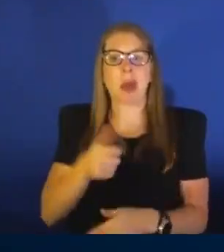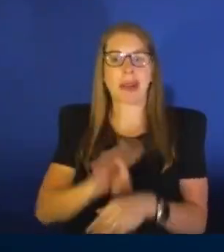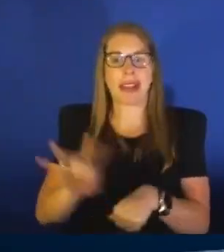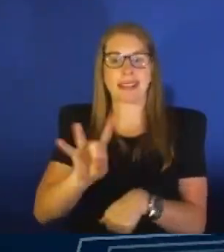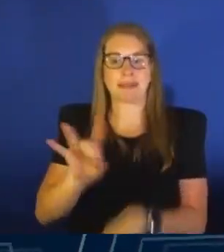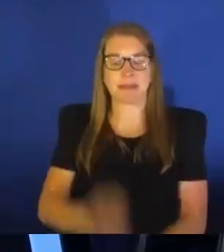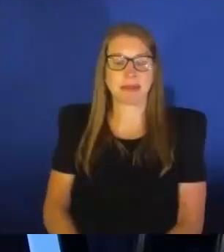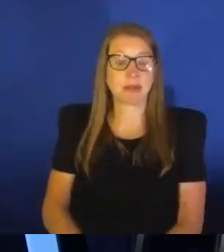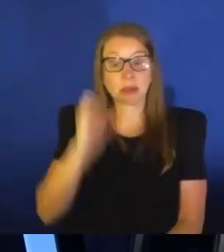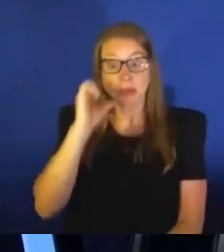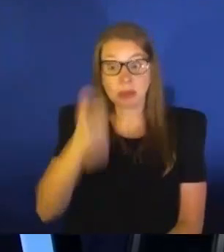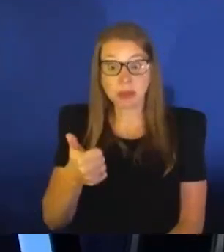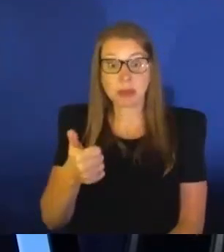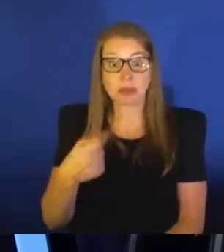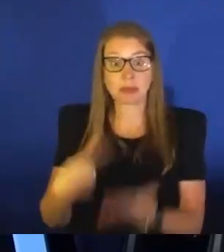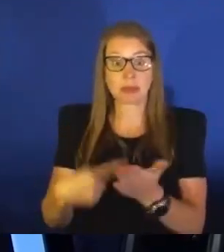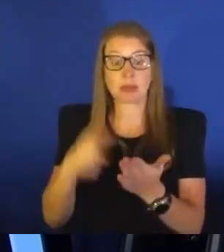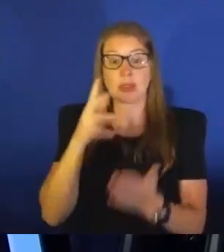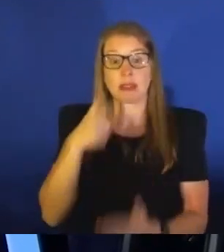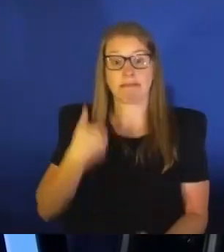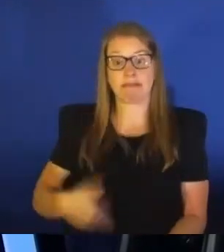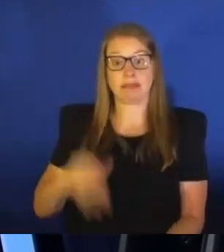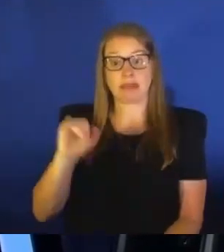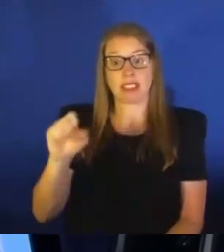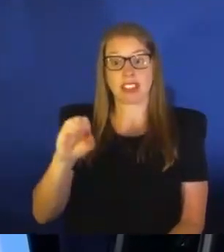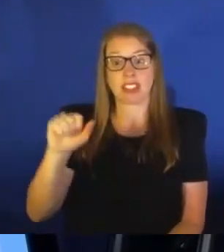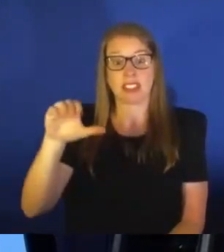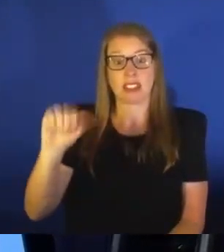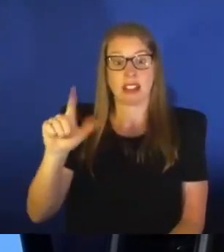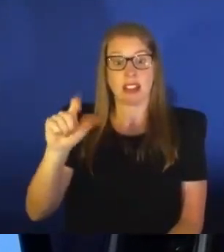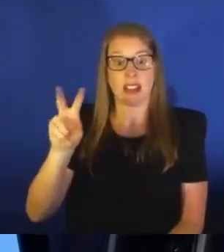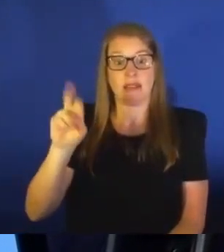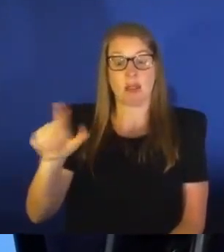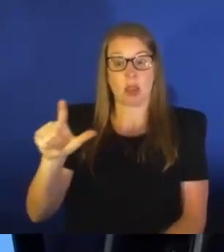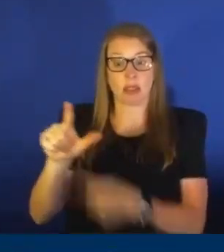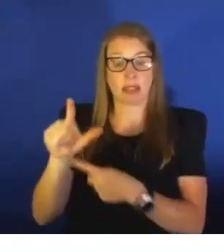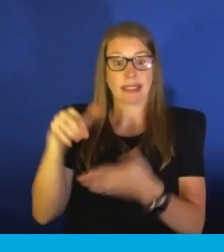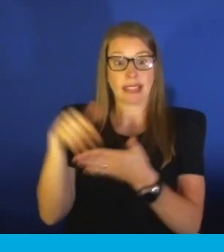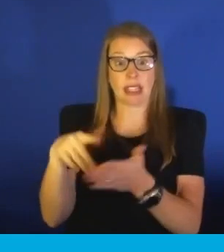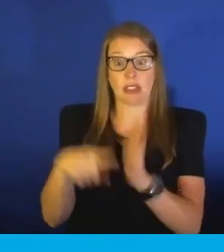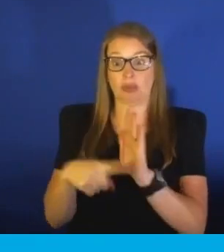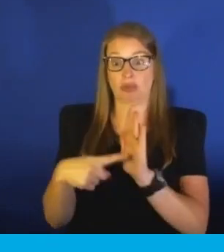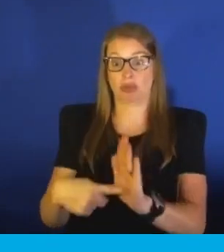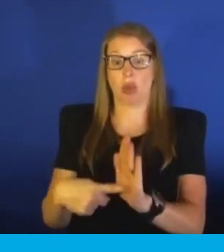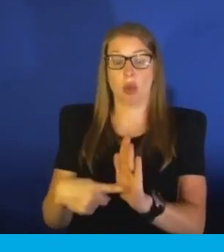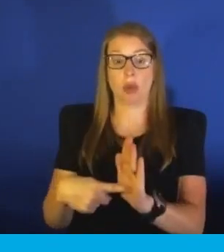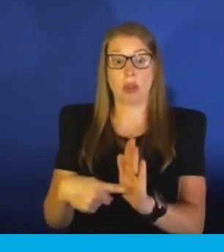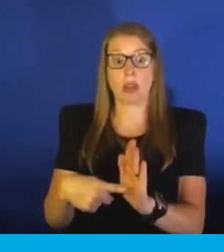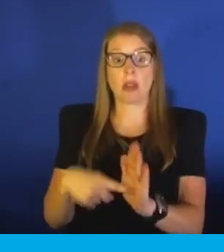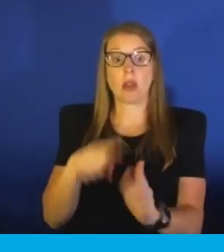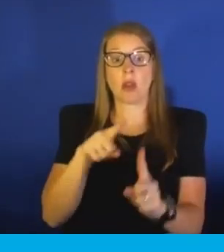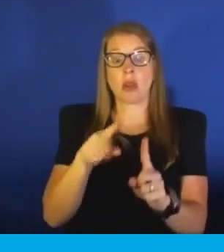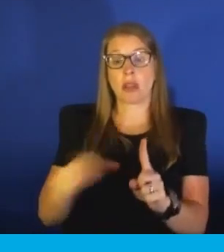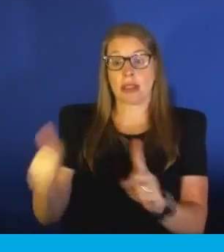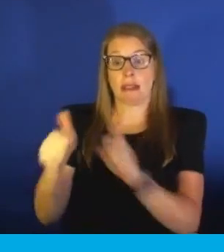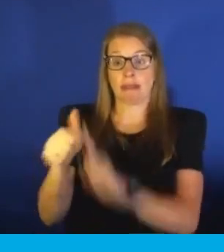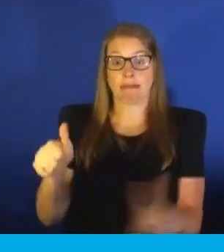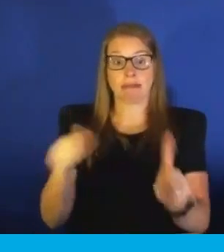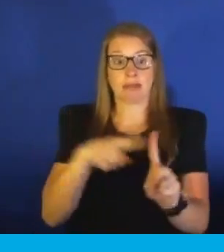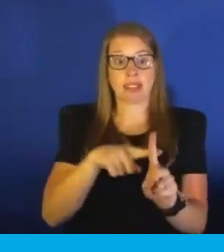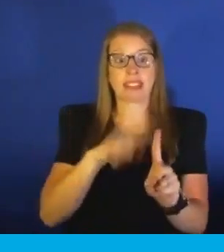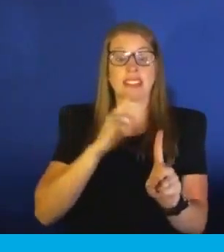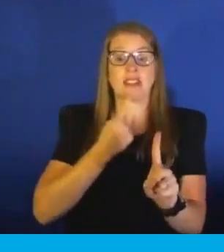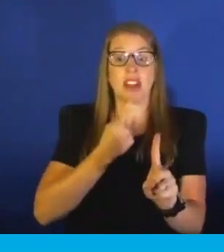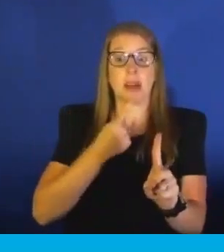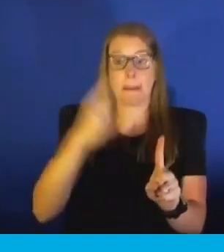Medical Update, I'm Jessica Lovell. Studies found that 1 in 10 people in Kansas City suffer severe mental disorder. A message from